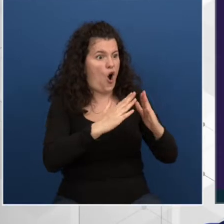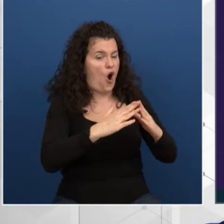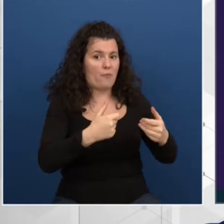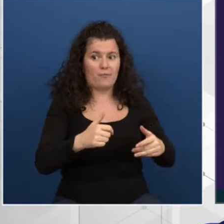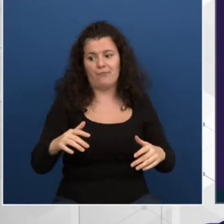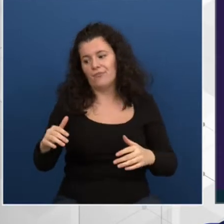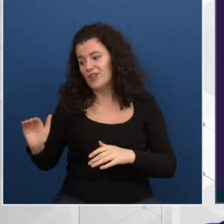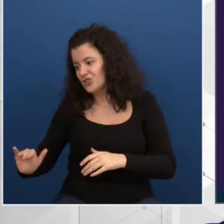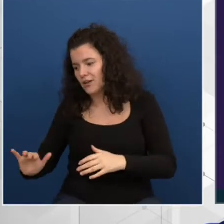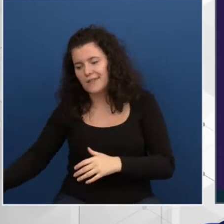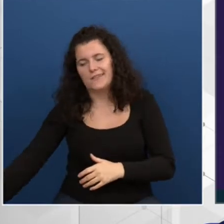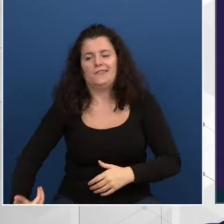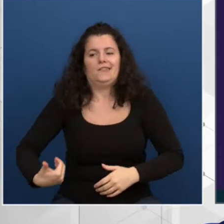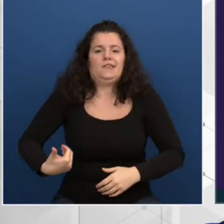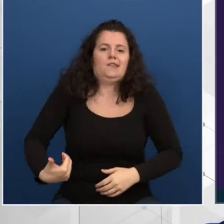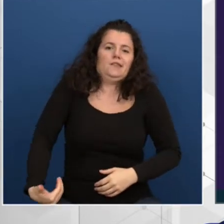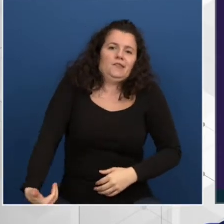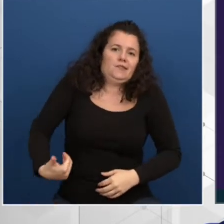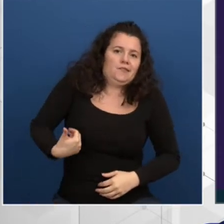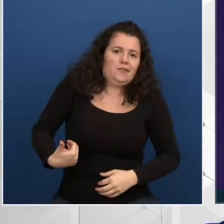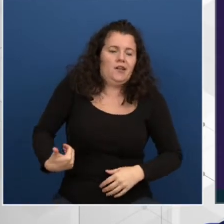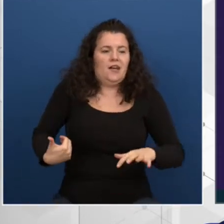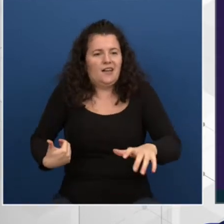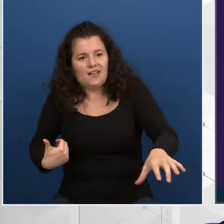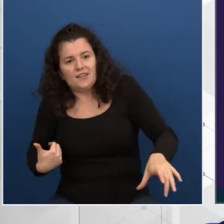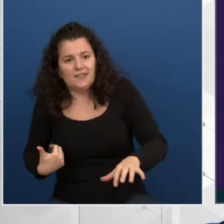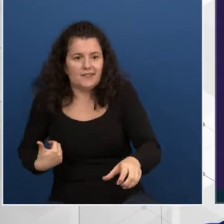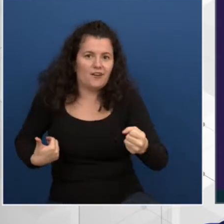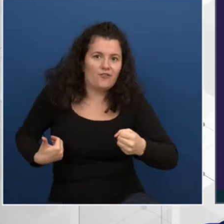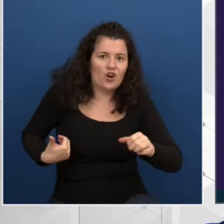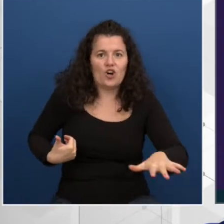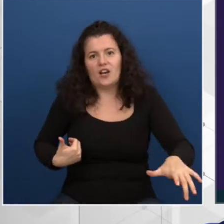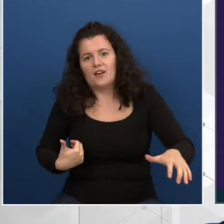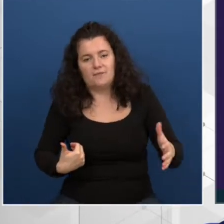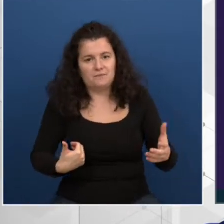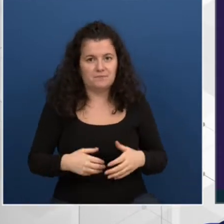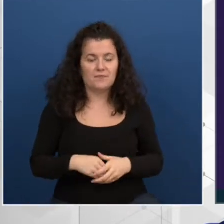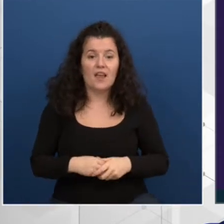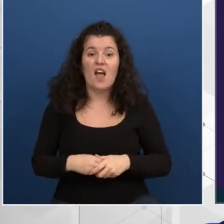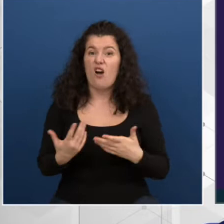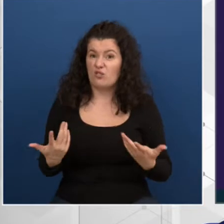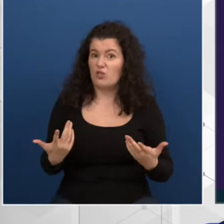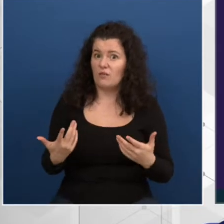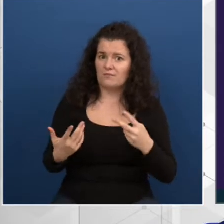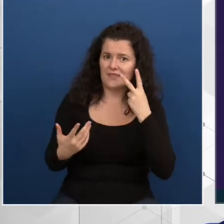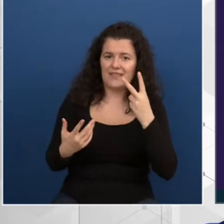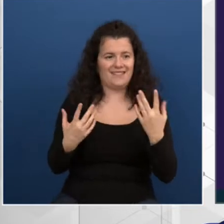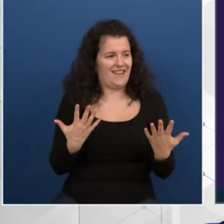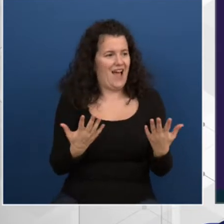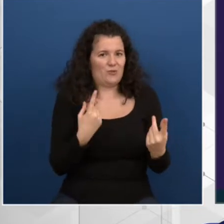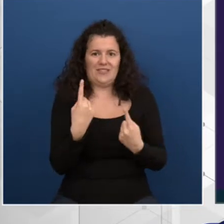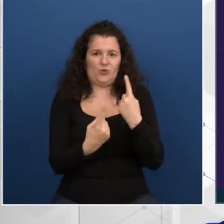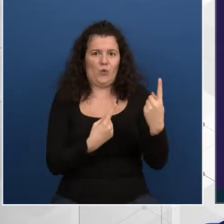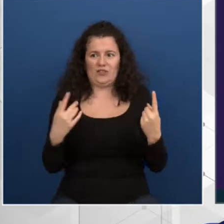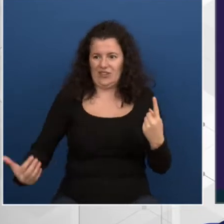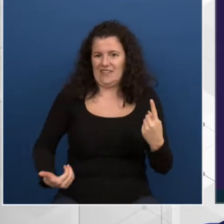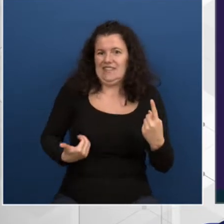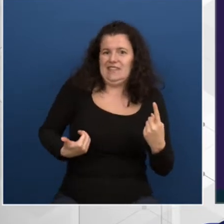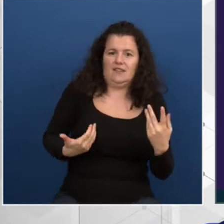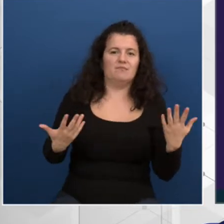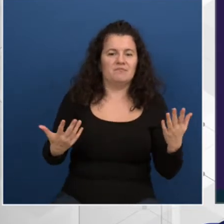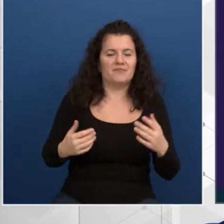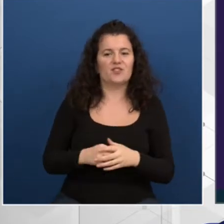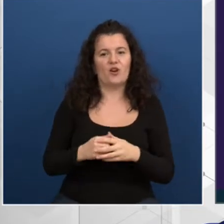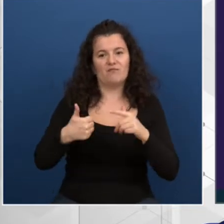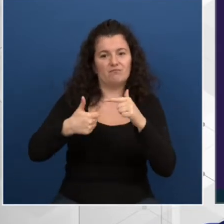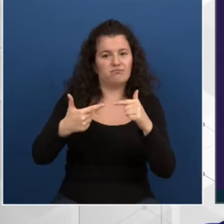be having a small child in one of their arms and they can only use the other one. So that's a situational change in ability. And every single one of the users that I